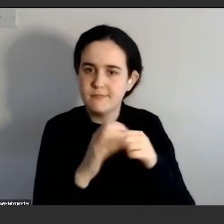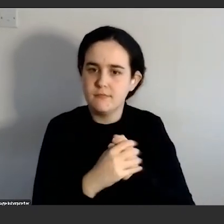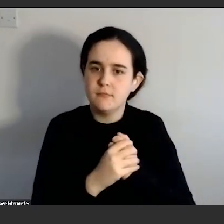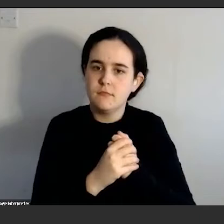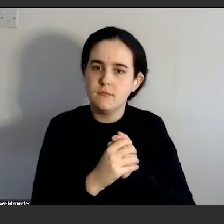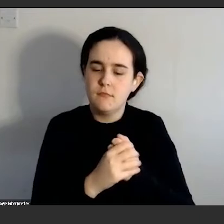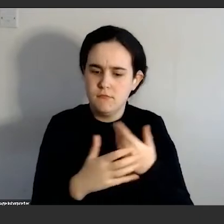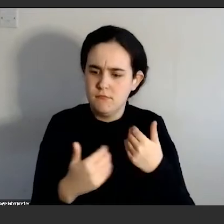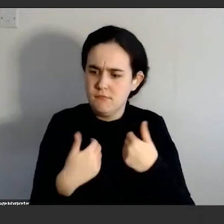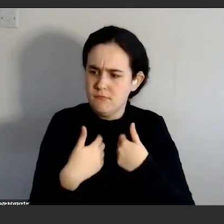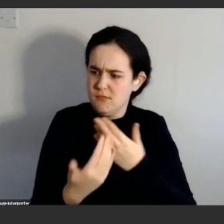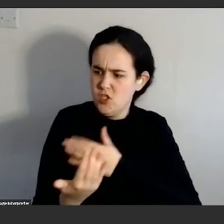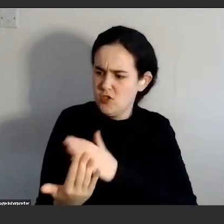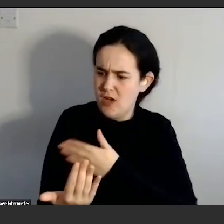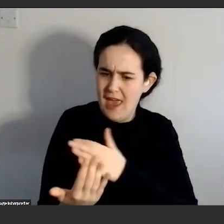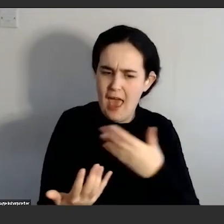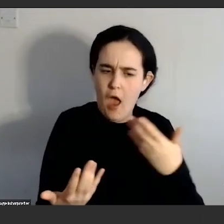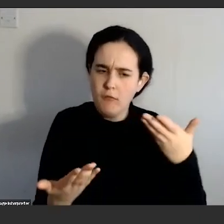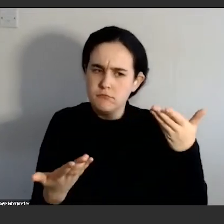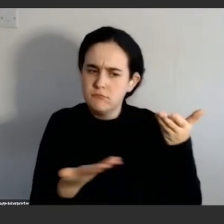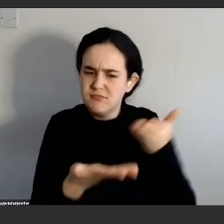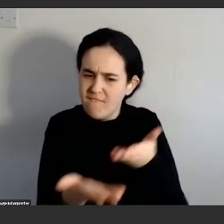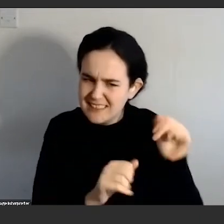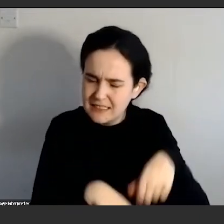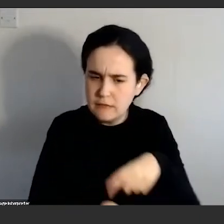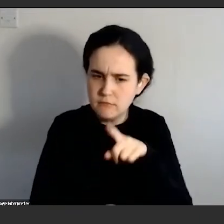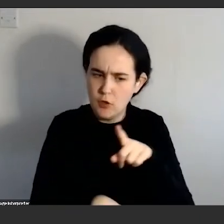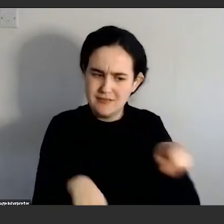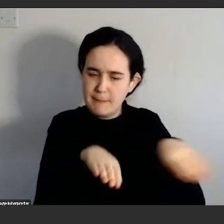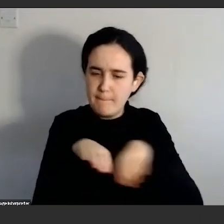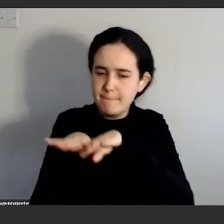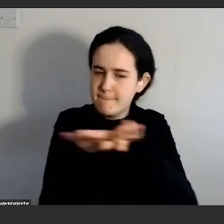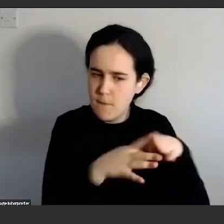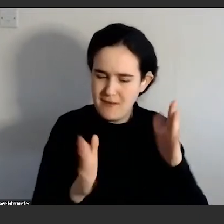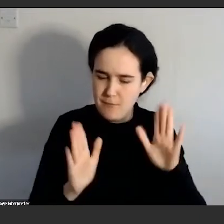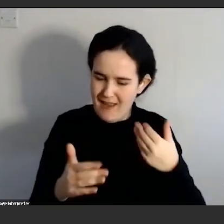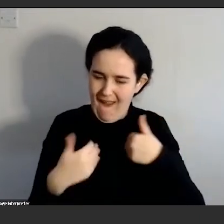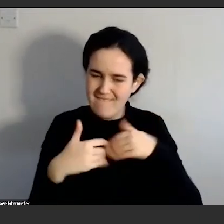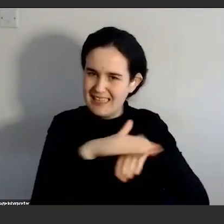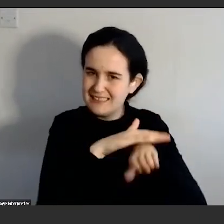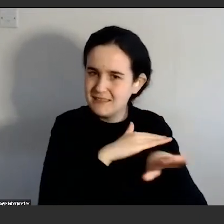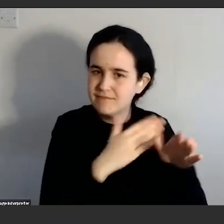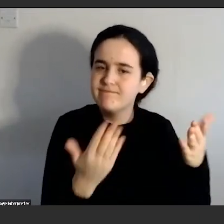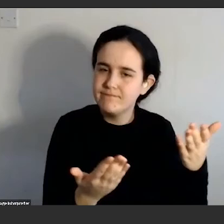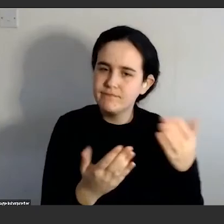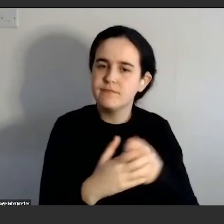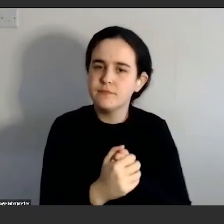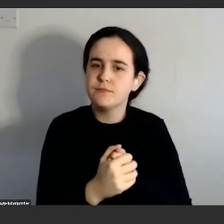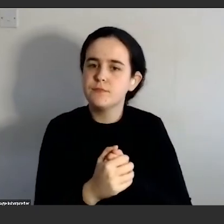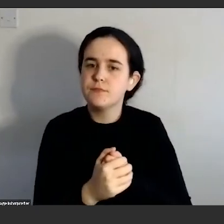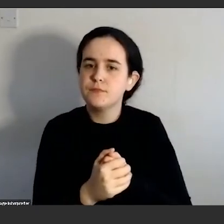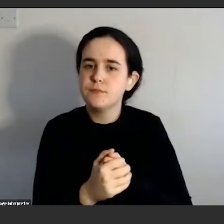with the Ghana Federation of Disability Organizations. We have met with the Ghana Health Service to find ways of ensuring